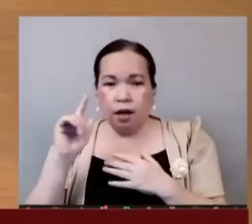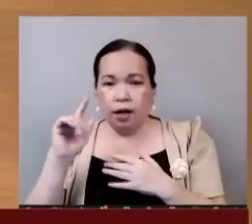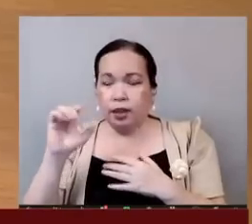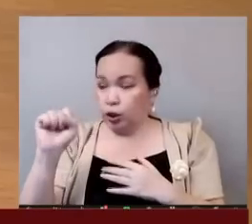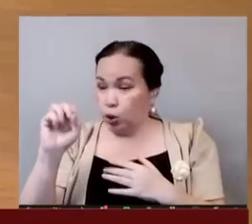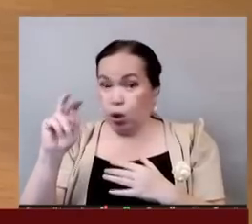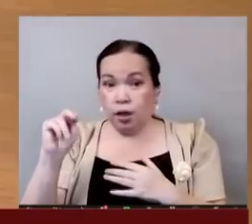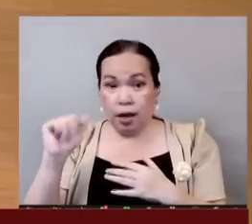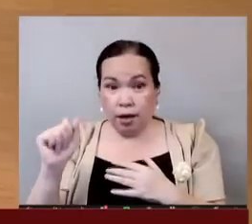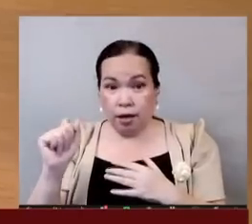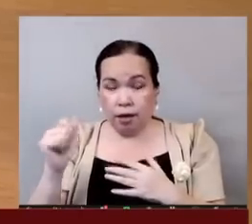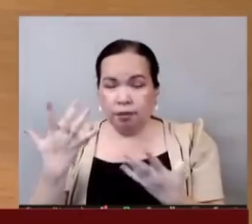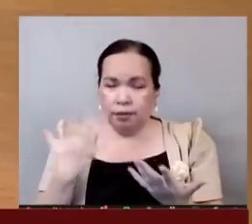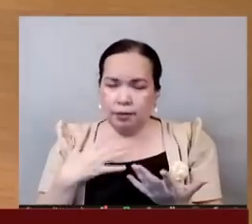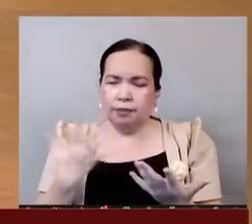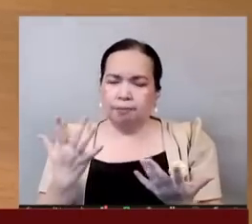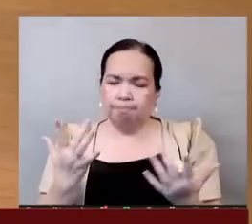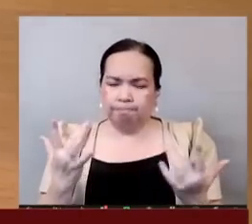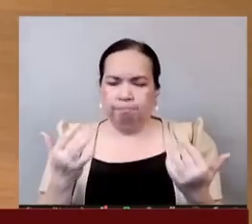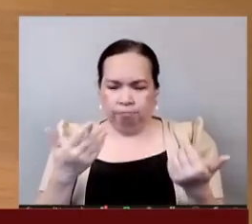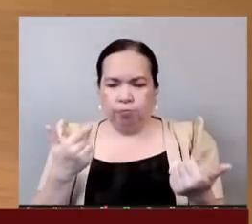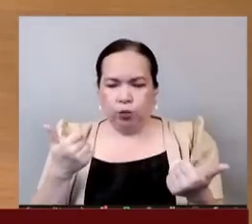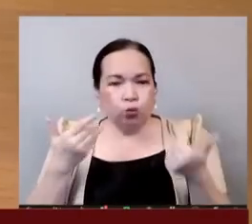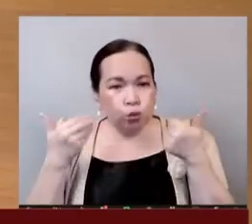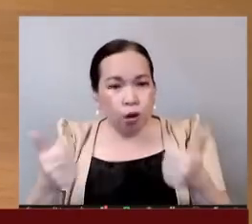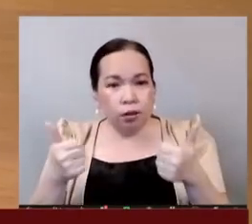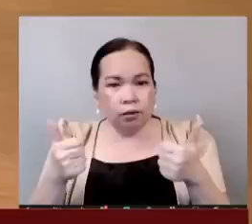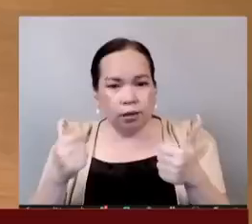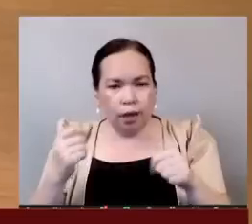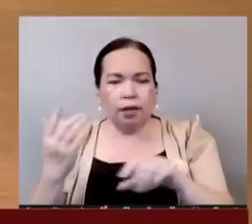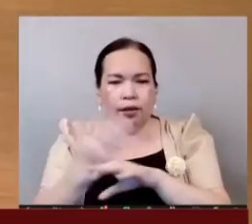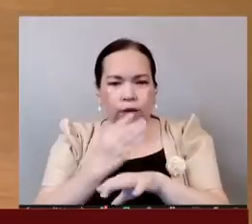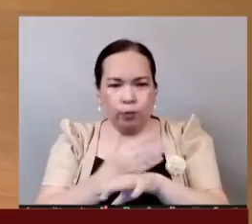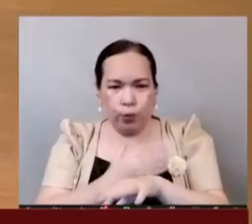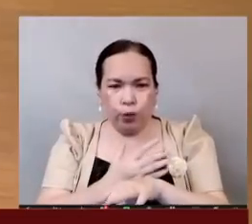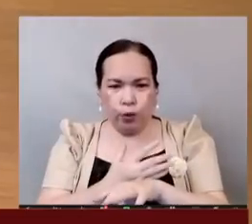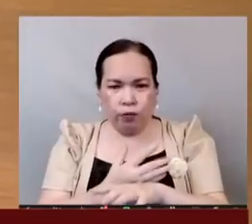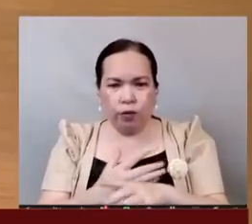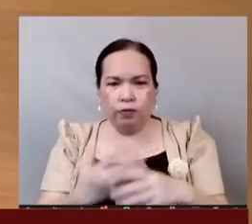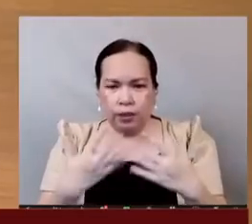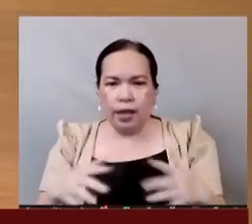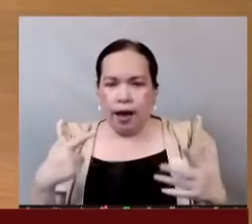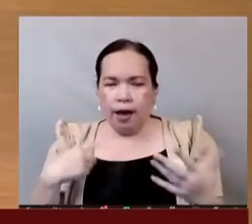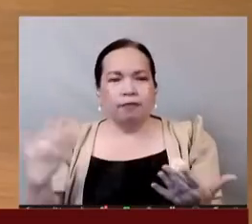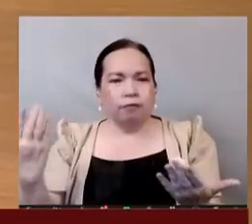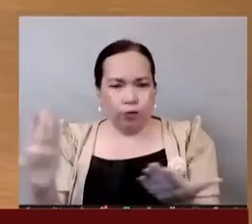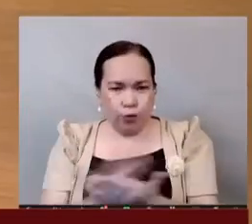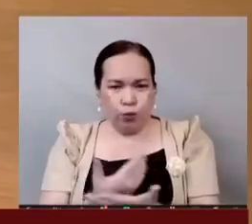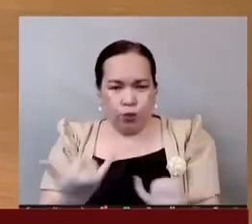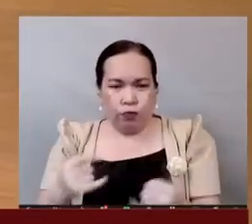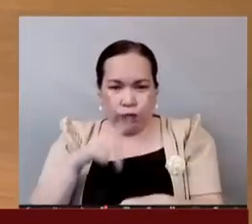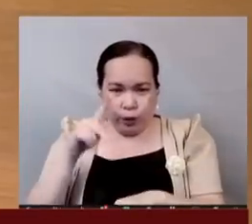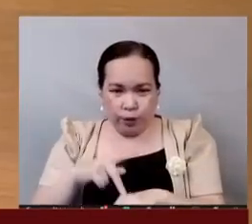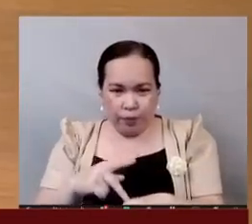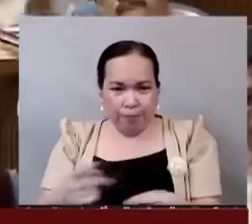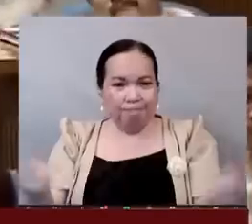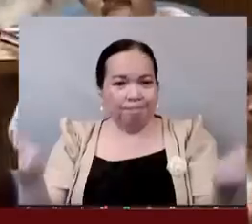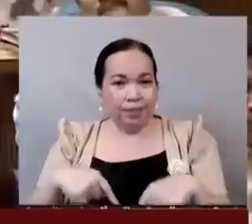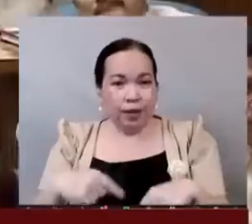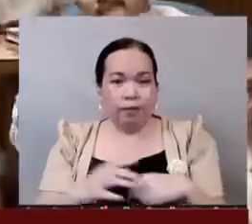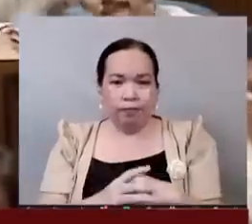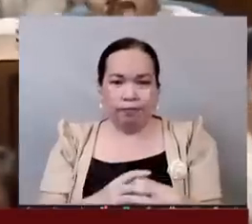is sound and is improving. Dumating na po ang bagong Pilipinas. Maraming salamat po sa inyo.